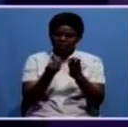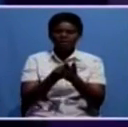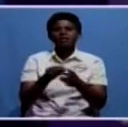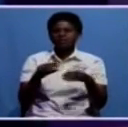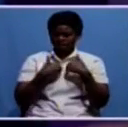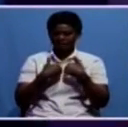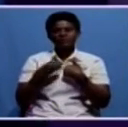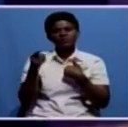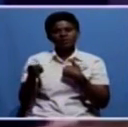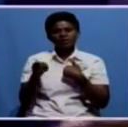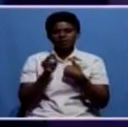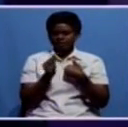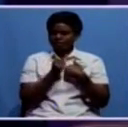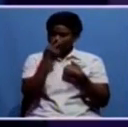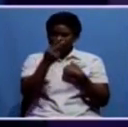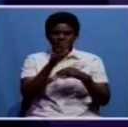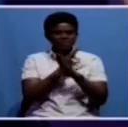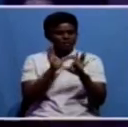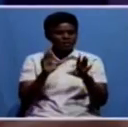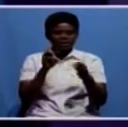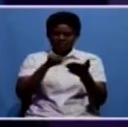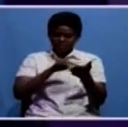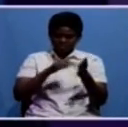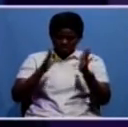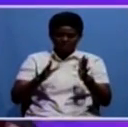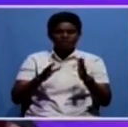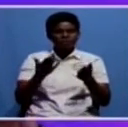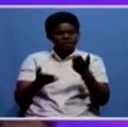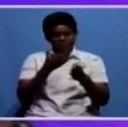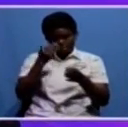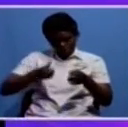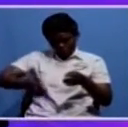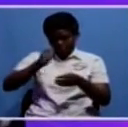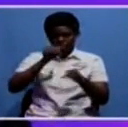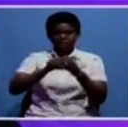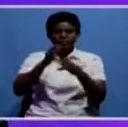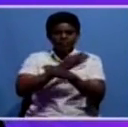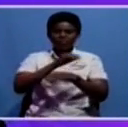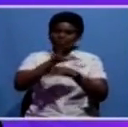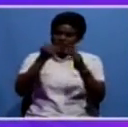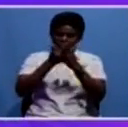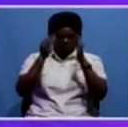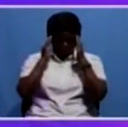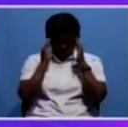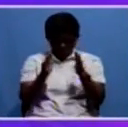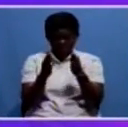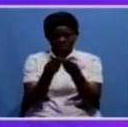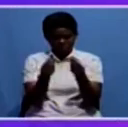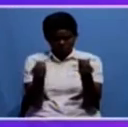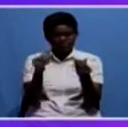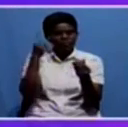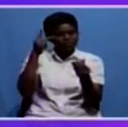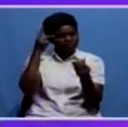there. Because we will not see Zambian millionaires unless they're in business. That's why we are all just focused on a few